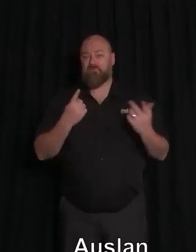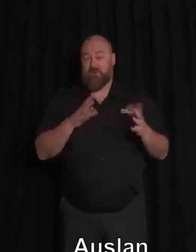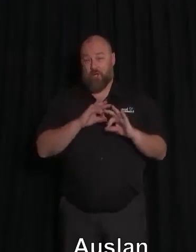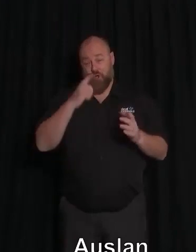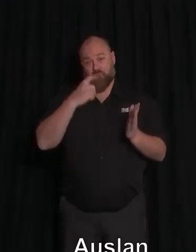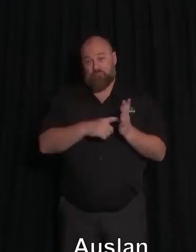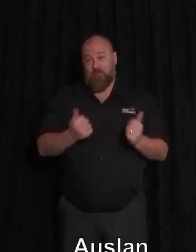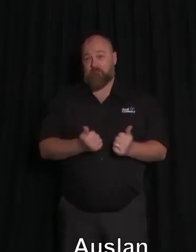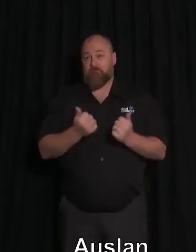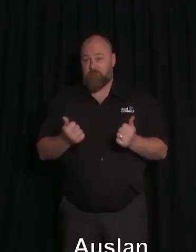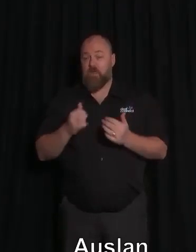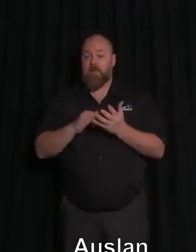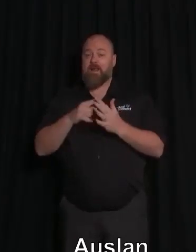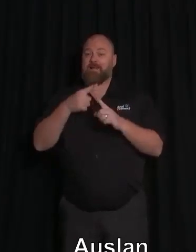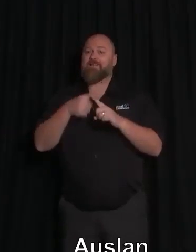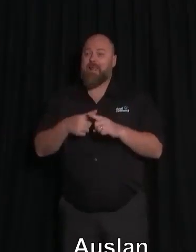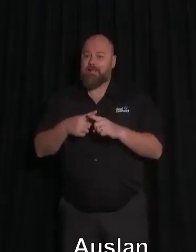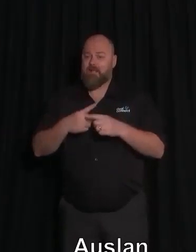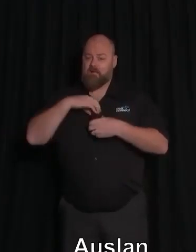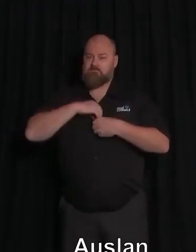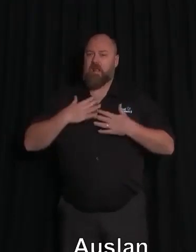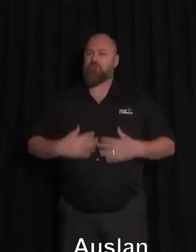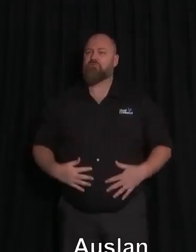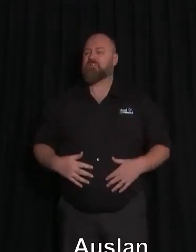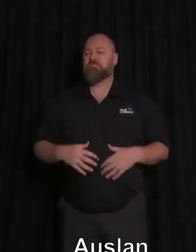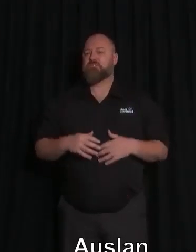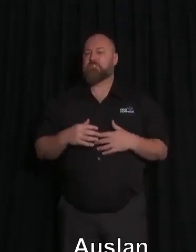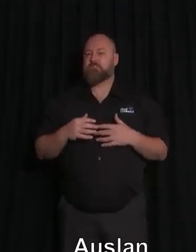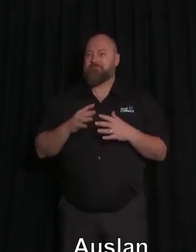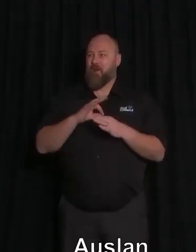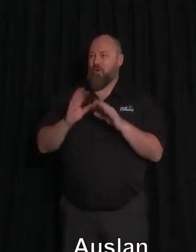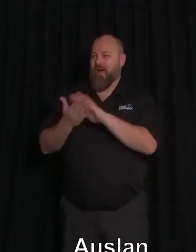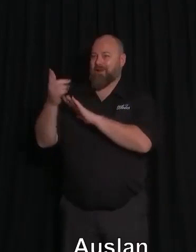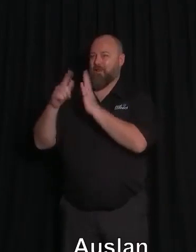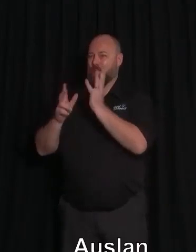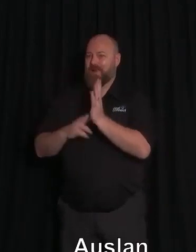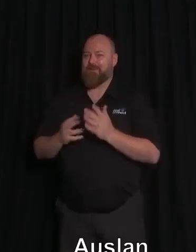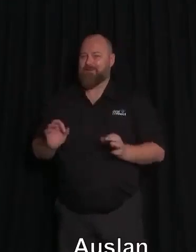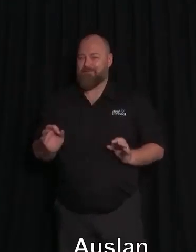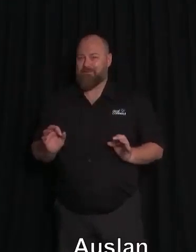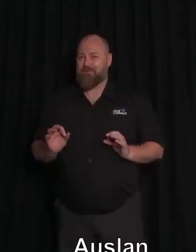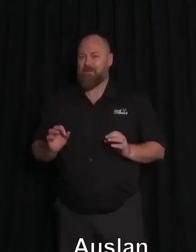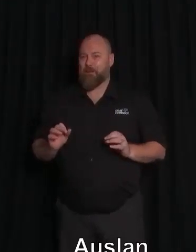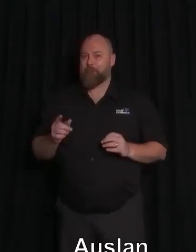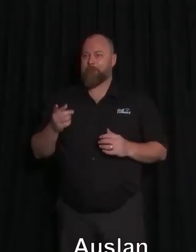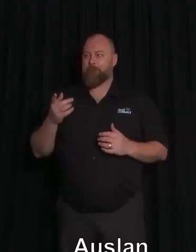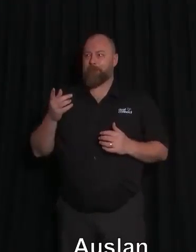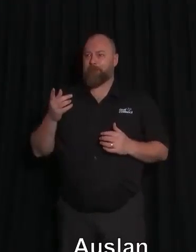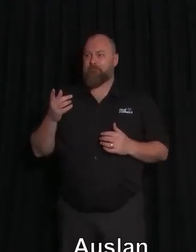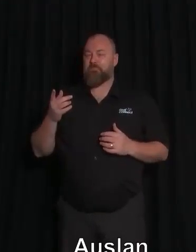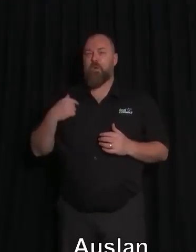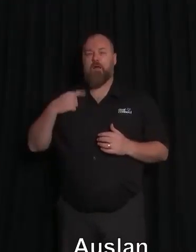sex characteristics has not been at par with SOGI in the UN space, but that is as well a strategic